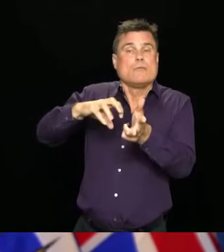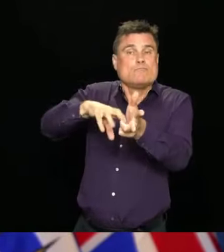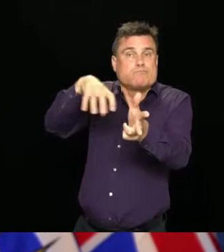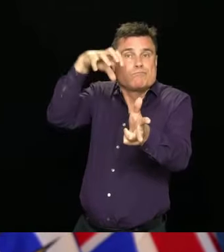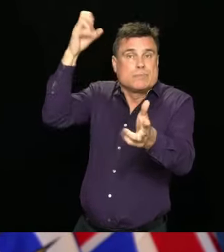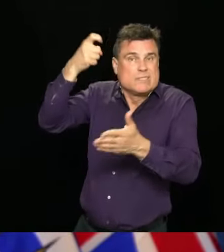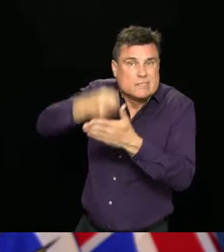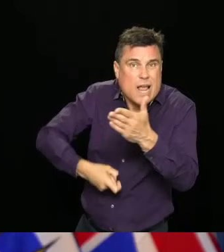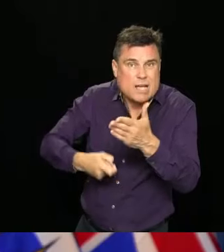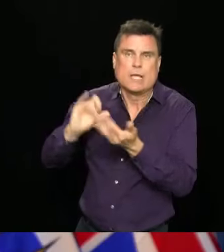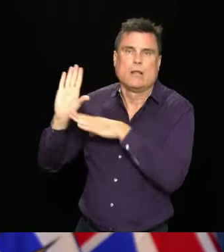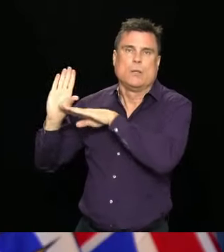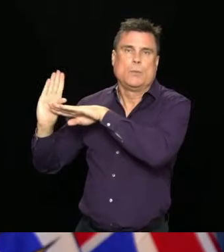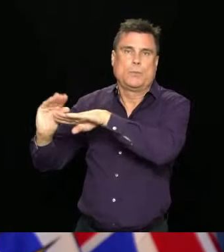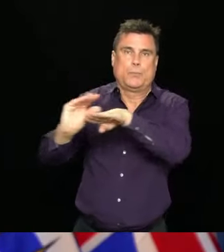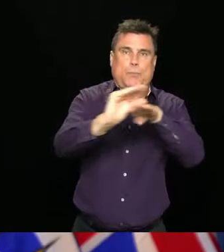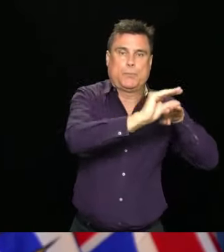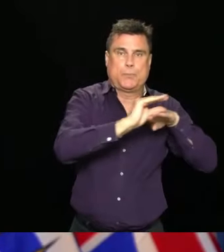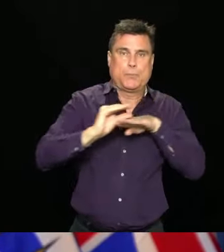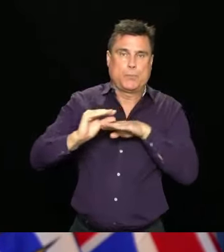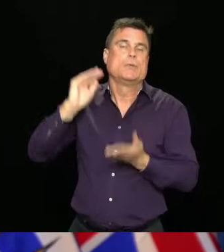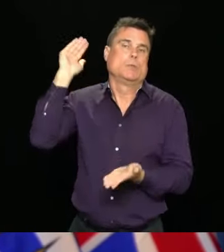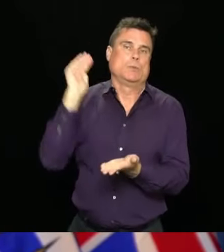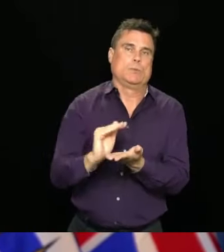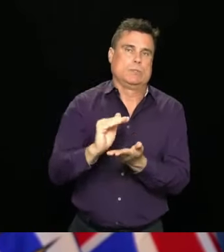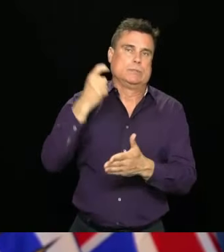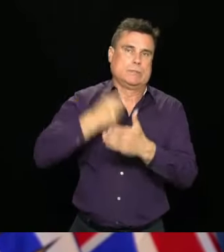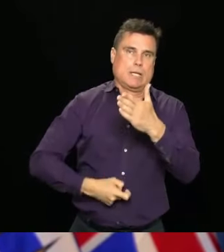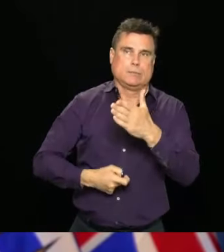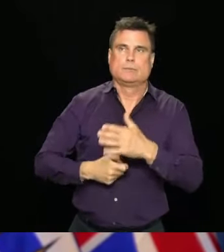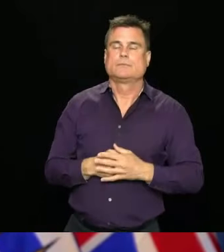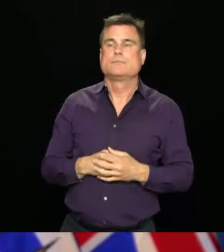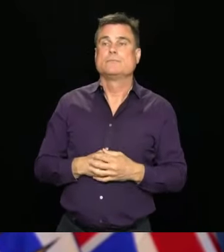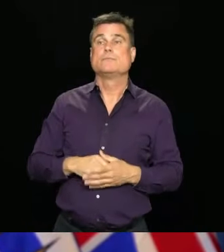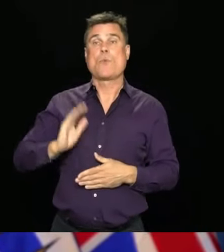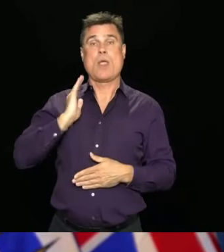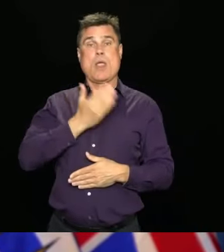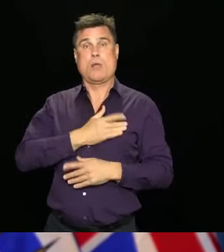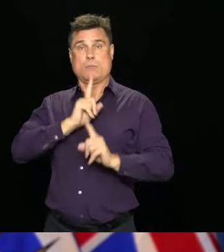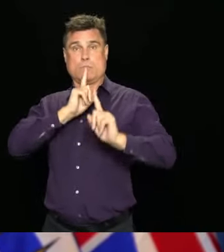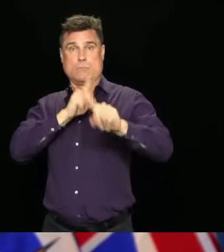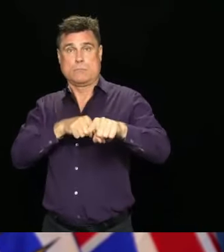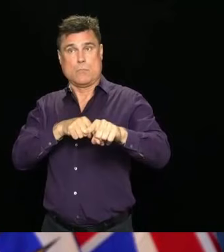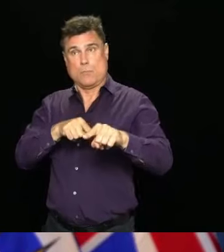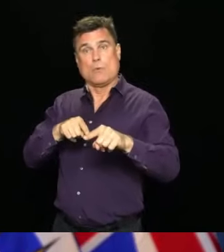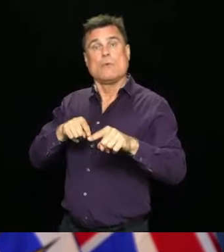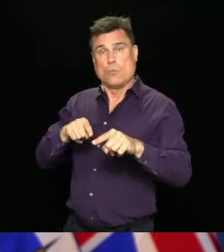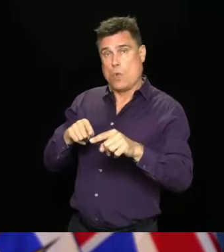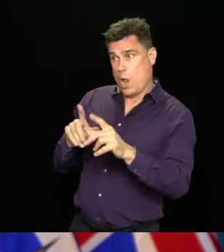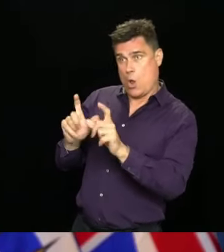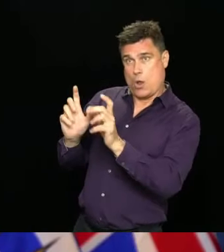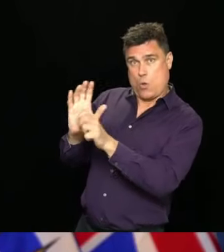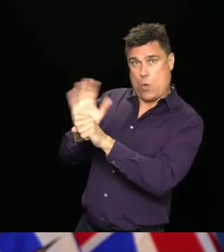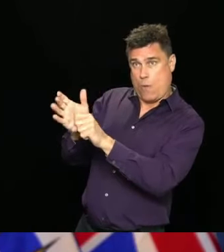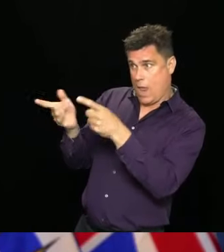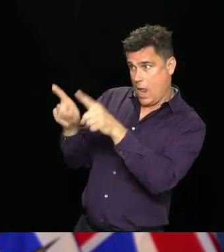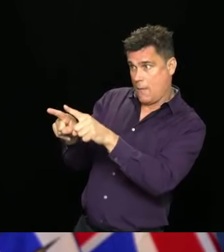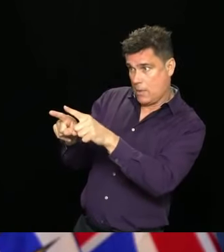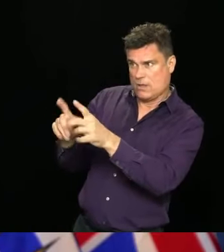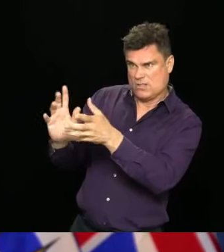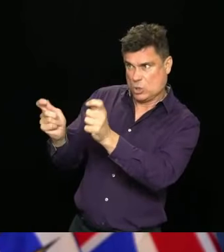to support people and businesses in British Columbia is going to continue to evolve as the pandemic evolves and as we move into this